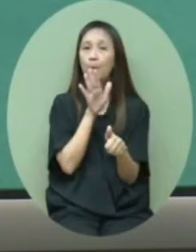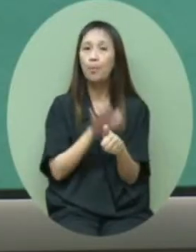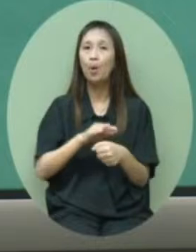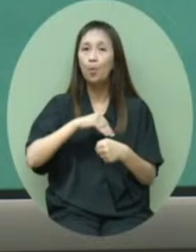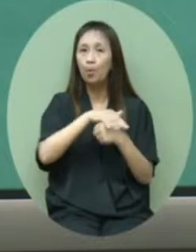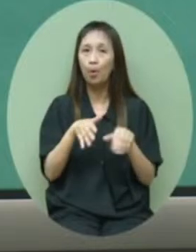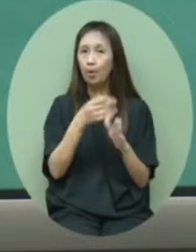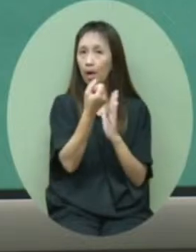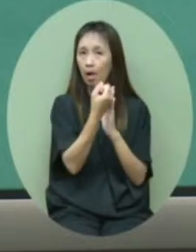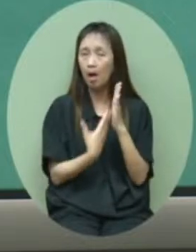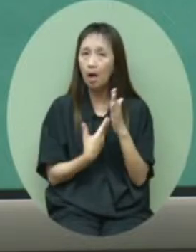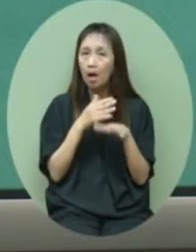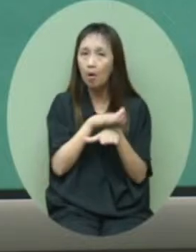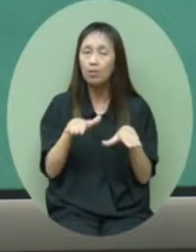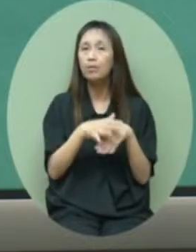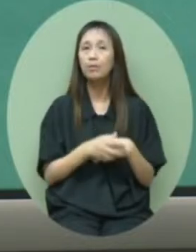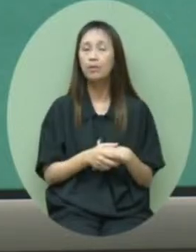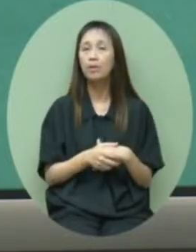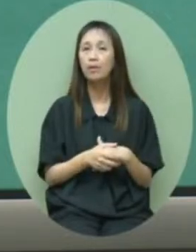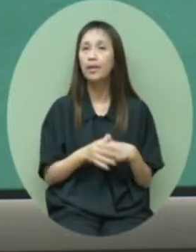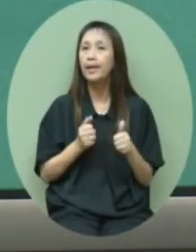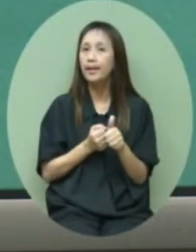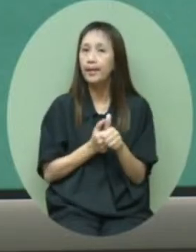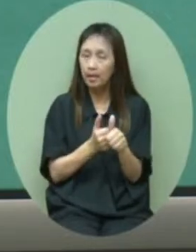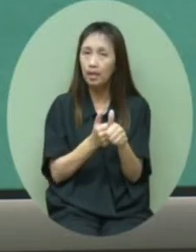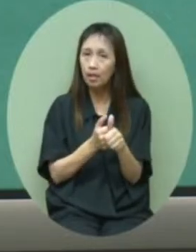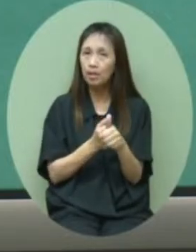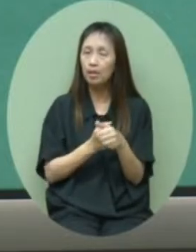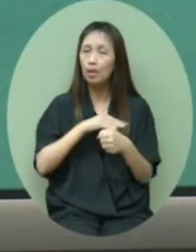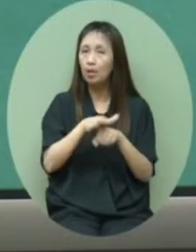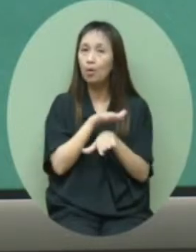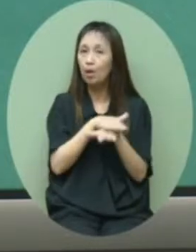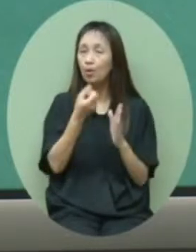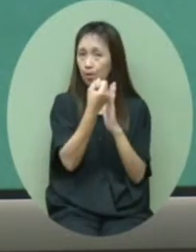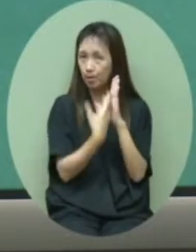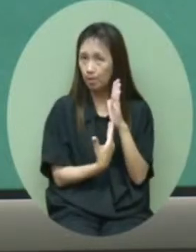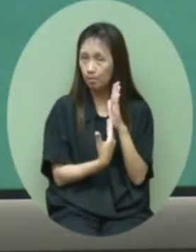And as the special administrative region of our country, we are also